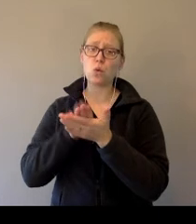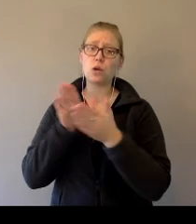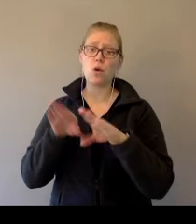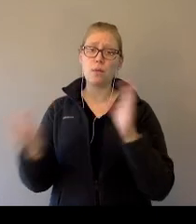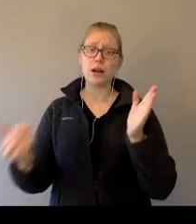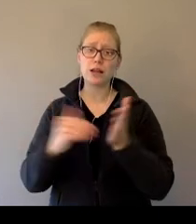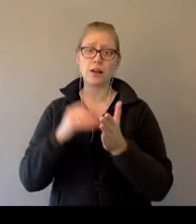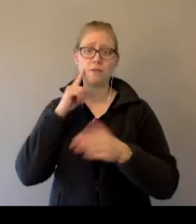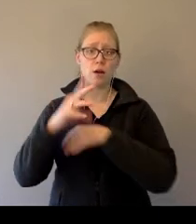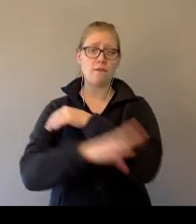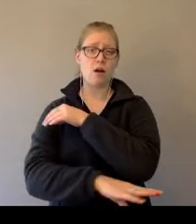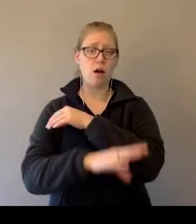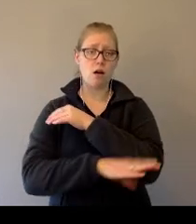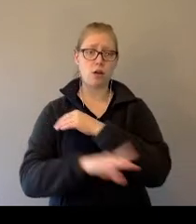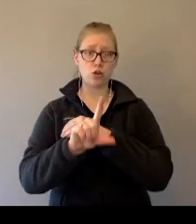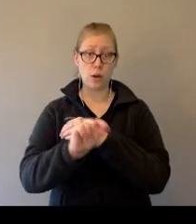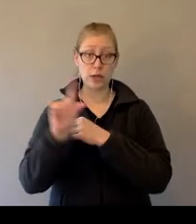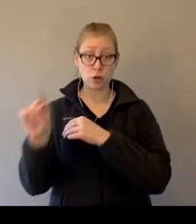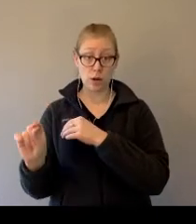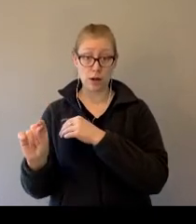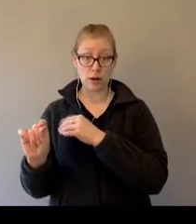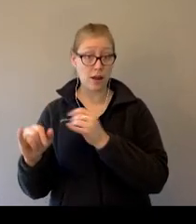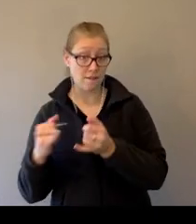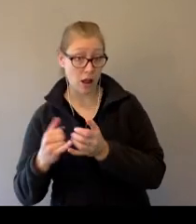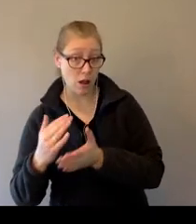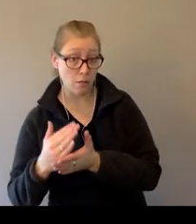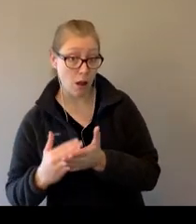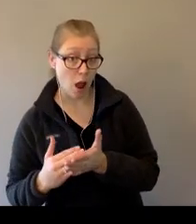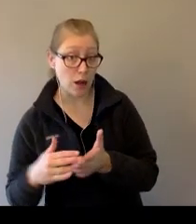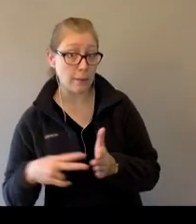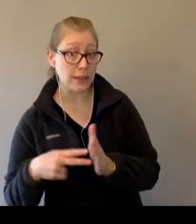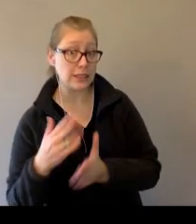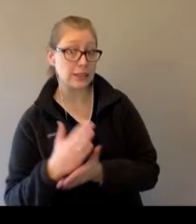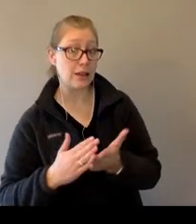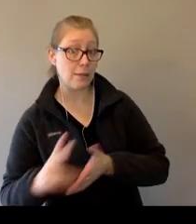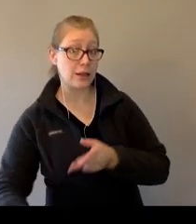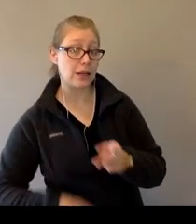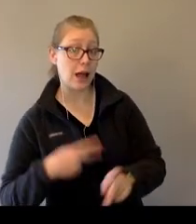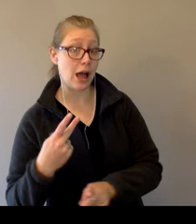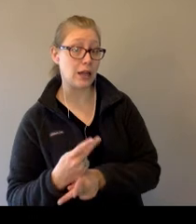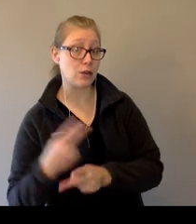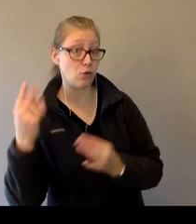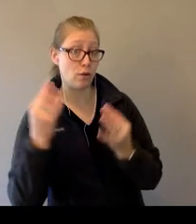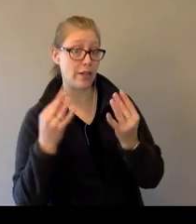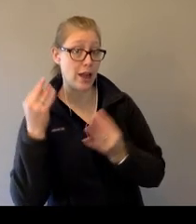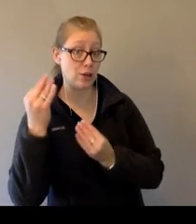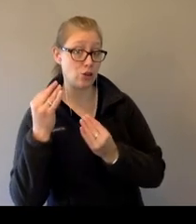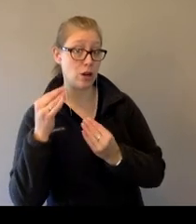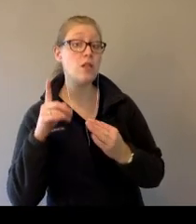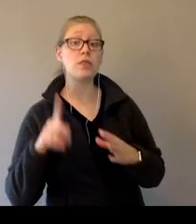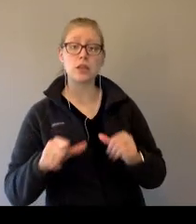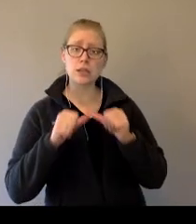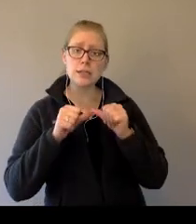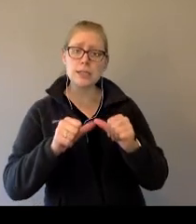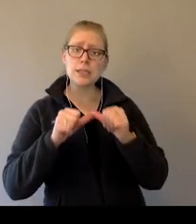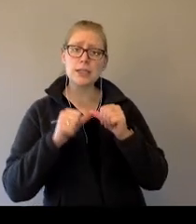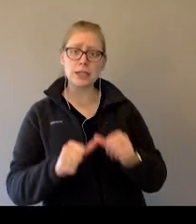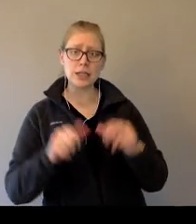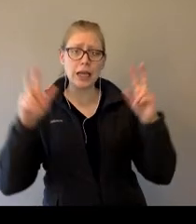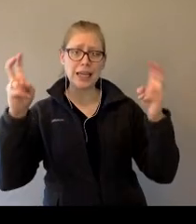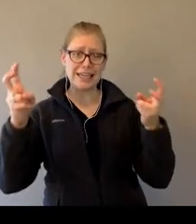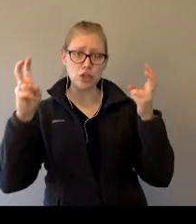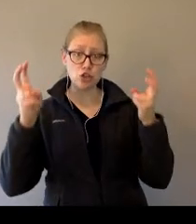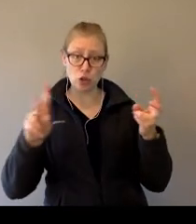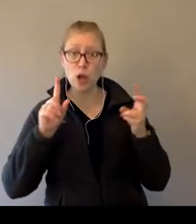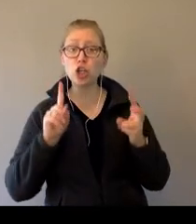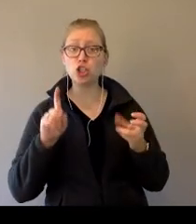fall 2020. Final piece is some type of reflection, okay? This is an ever-present issue that should be addressed